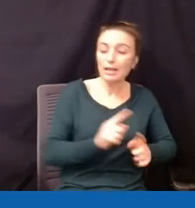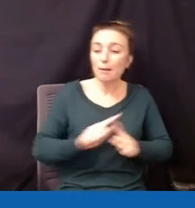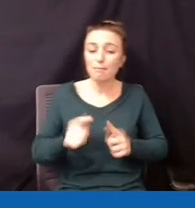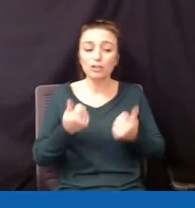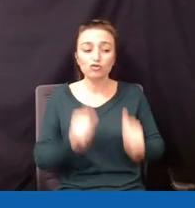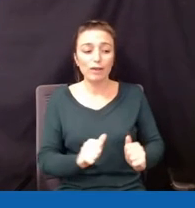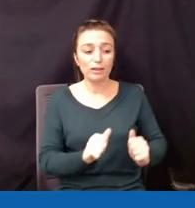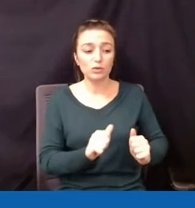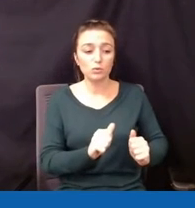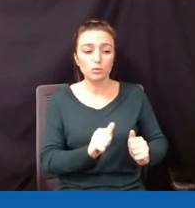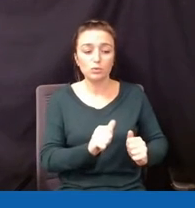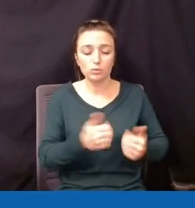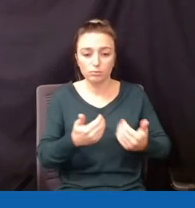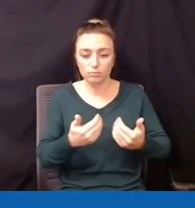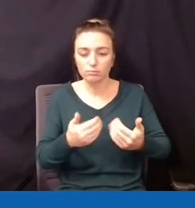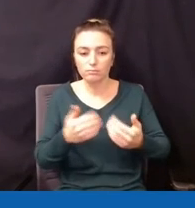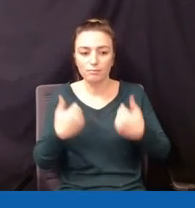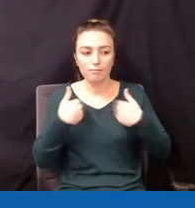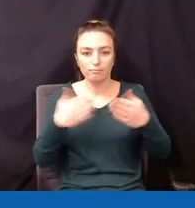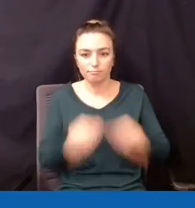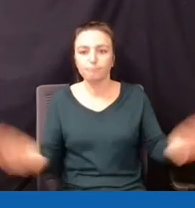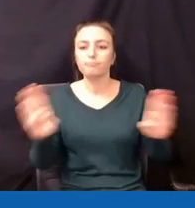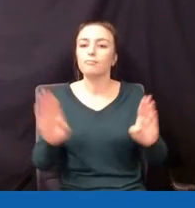to mental health. What does that look like?